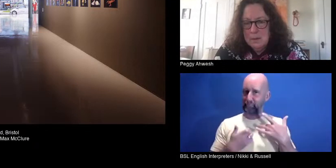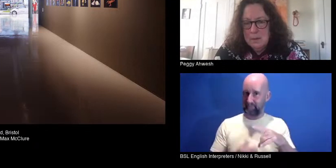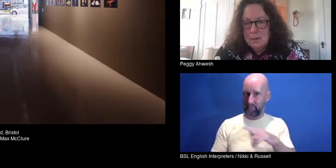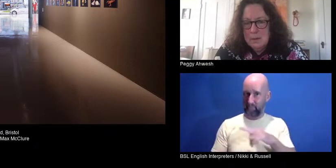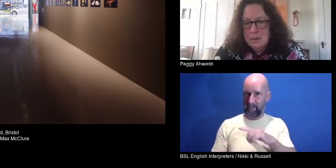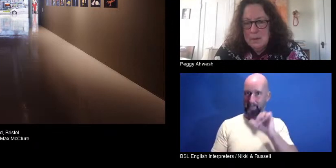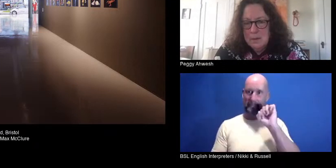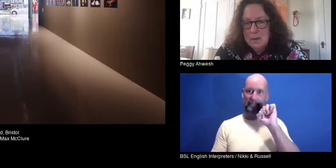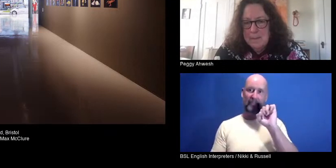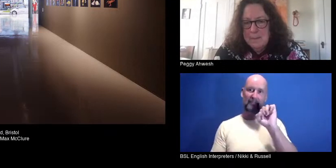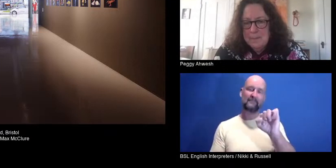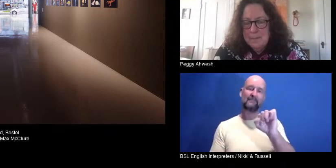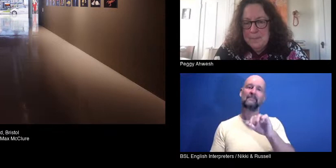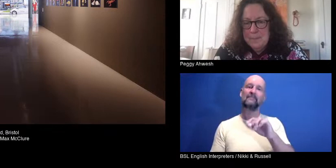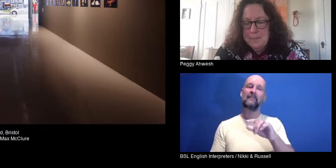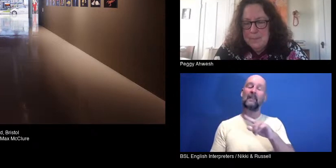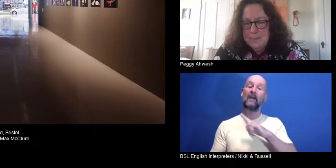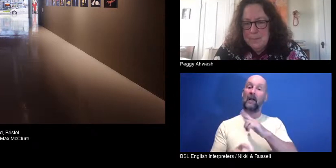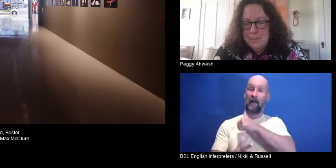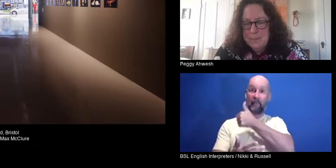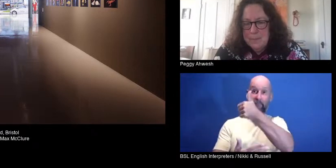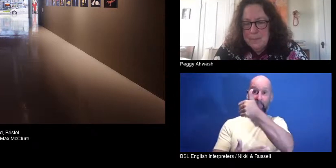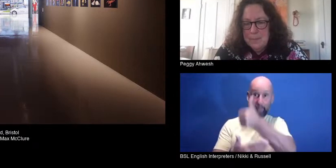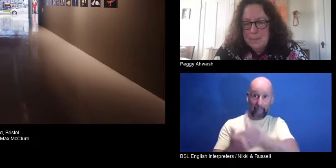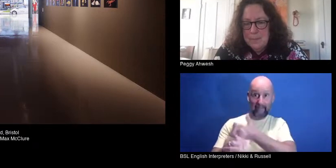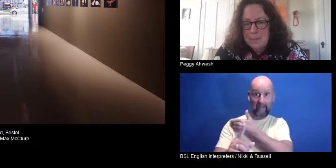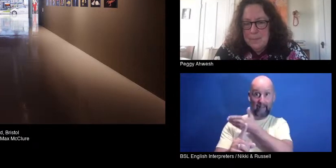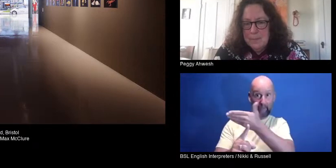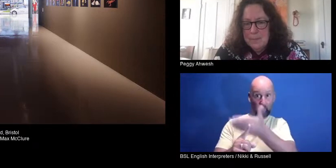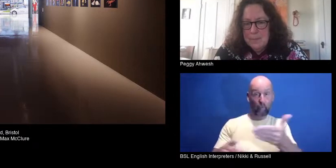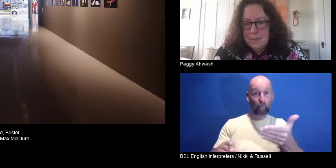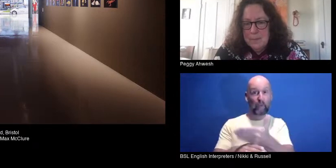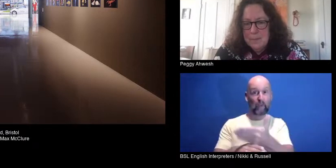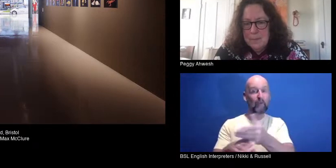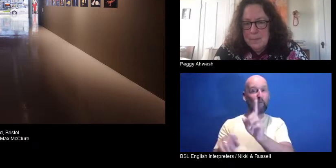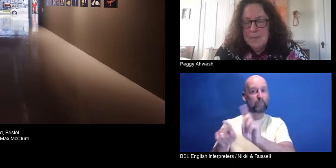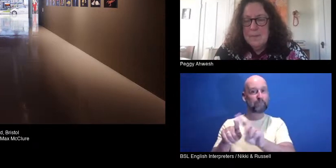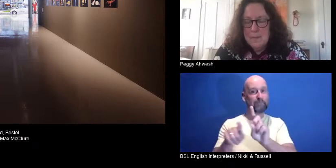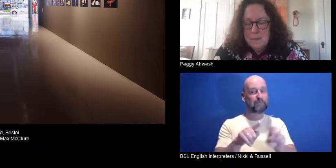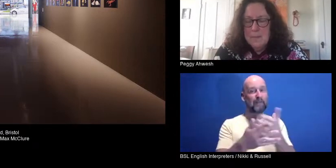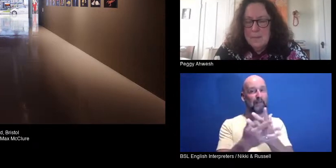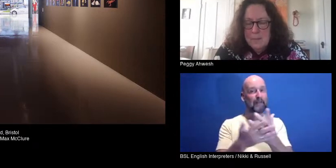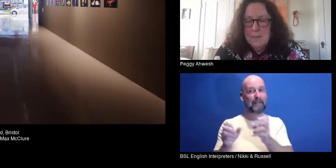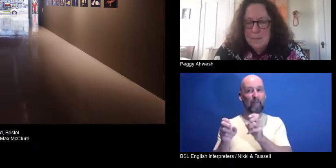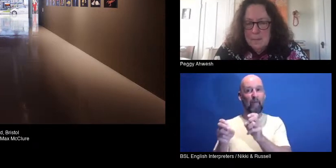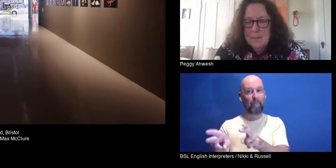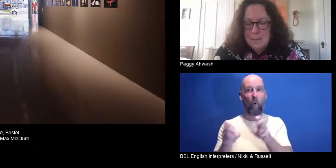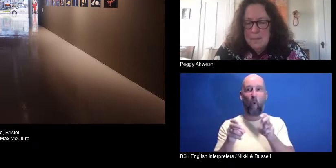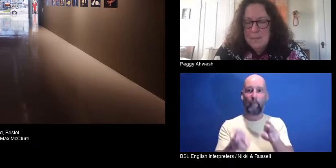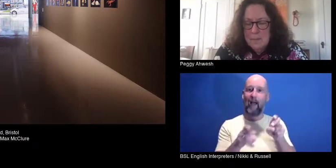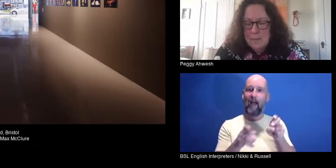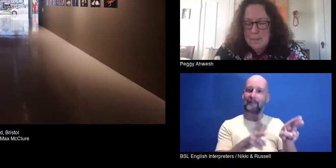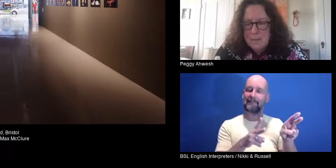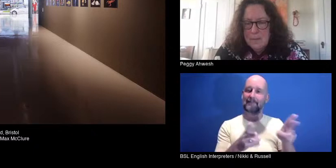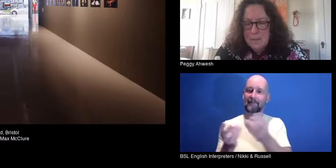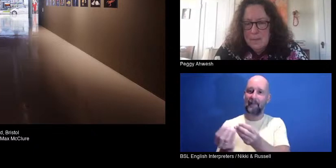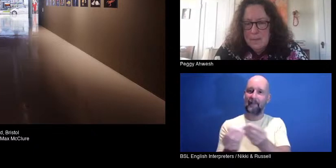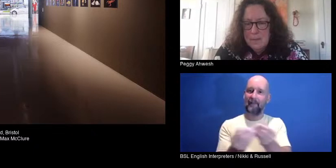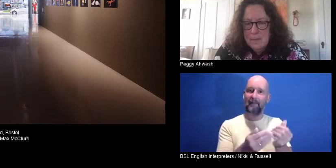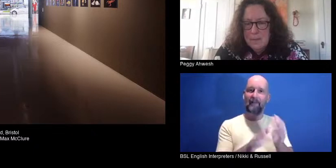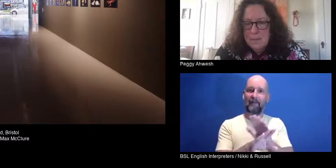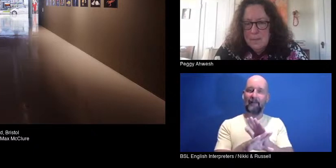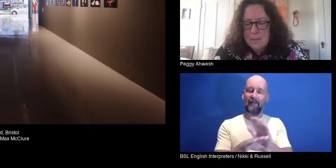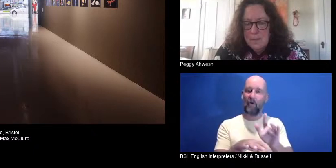for since really the beginning of your career, have worked across a lot of different formats and mostly like non-professional